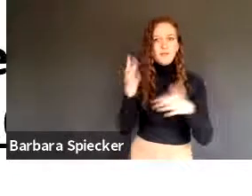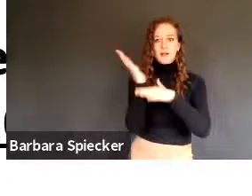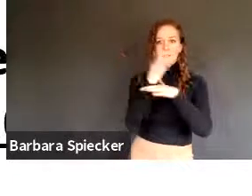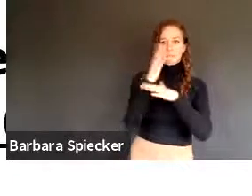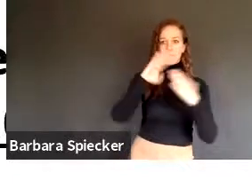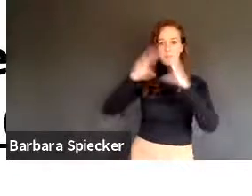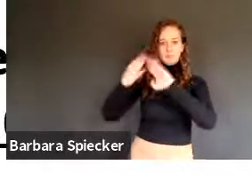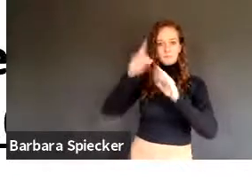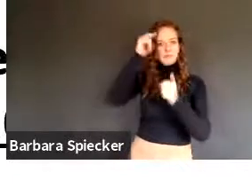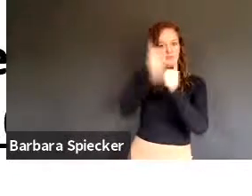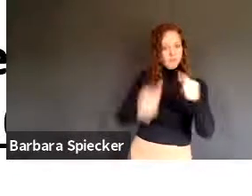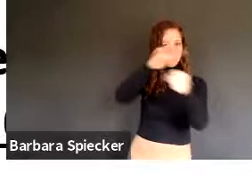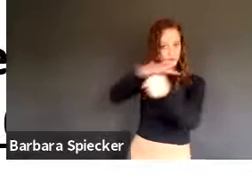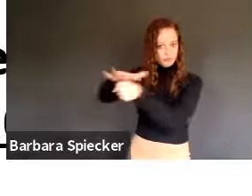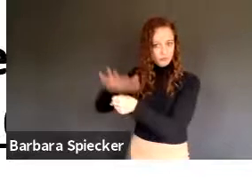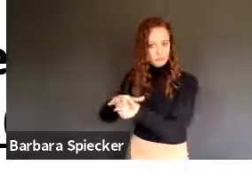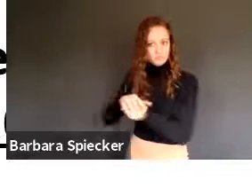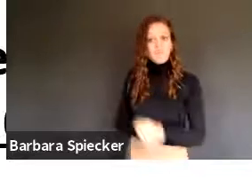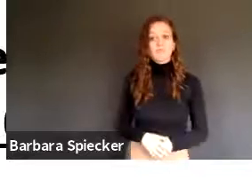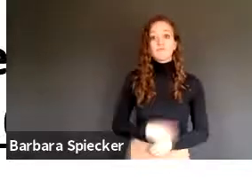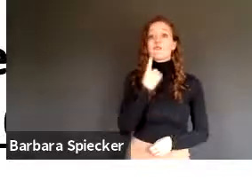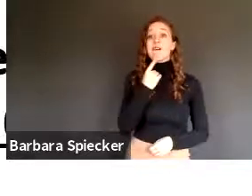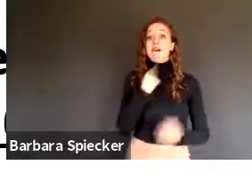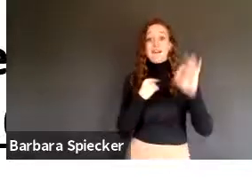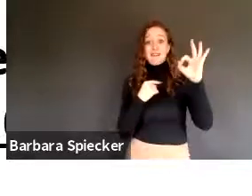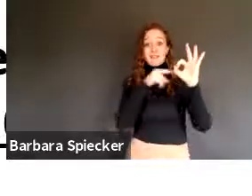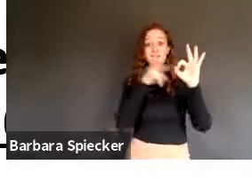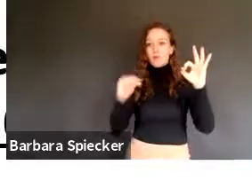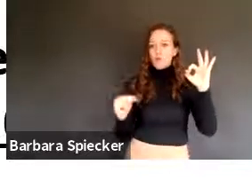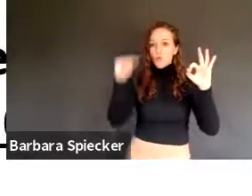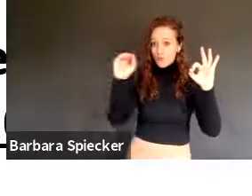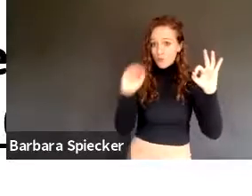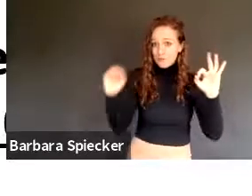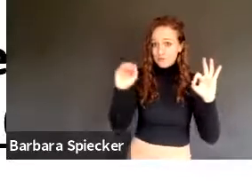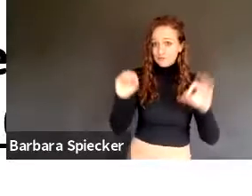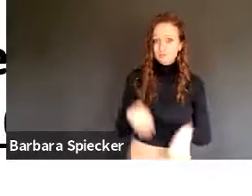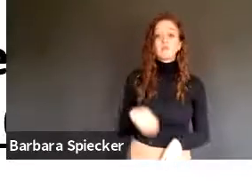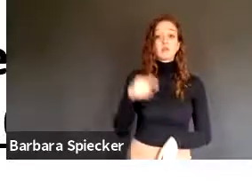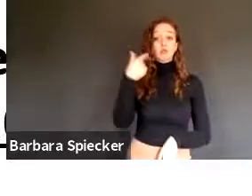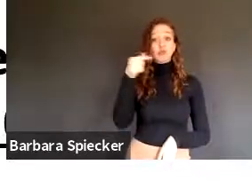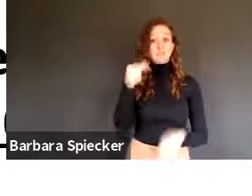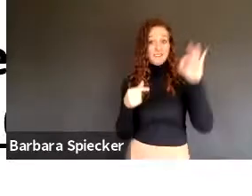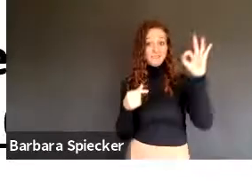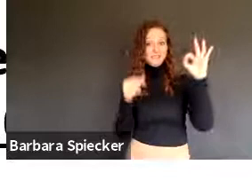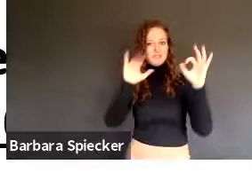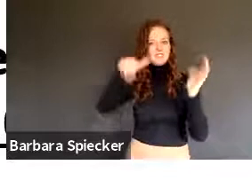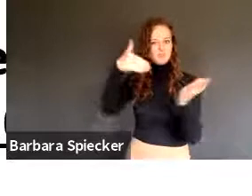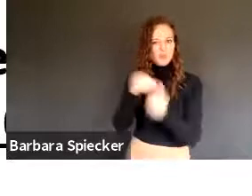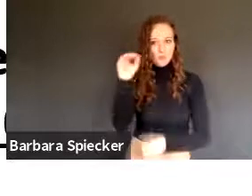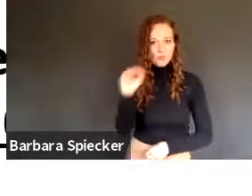The position of the dots, each dot represents a kelp community for each region. Red represents Northern